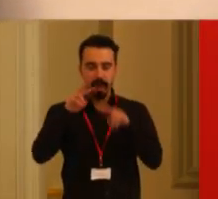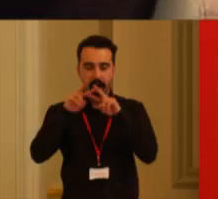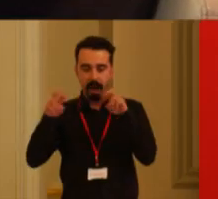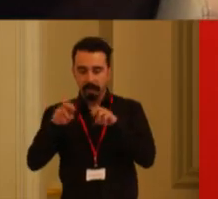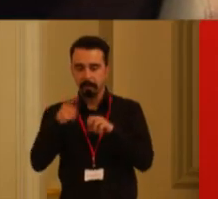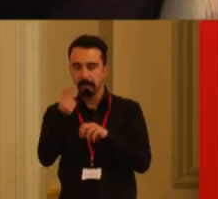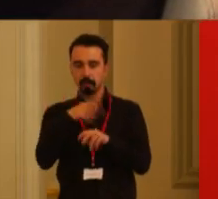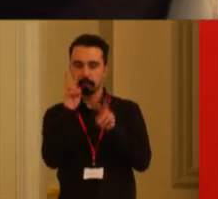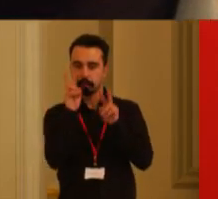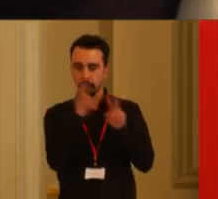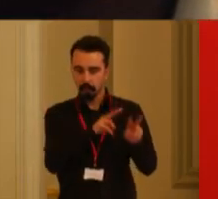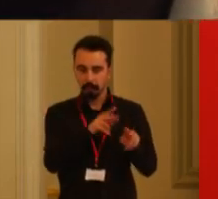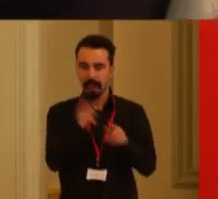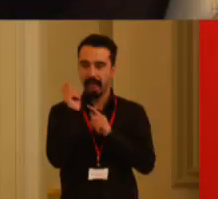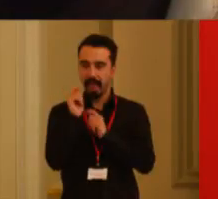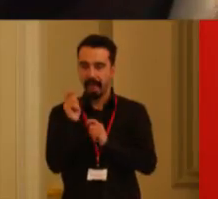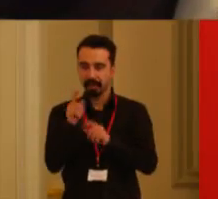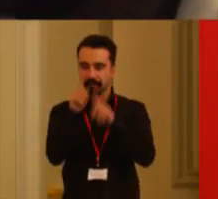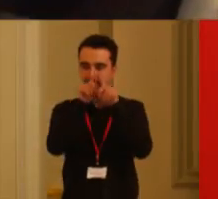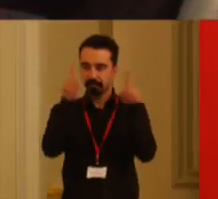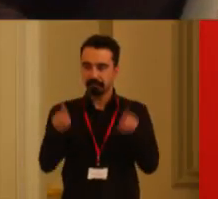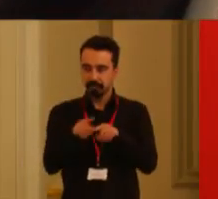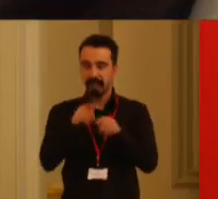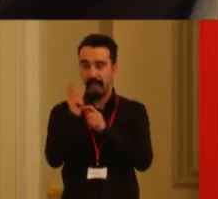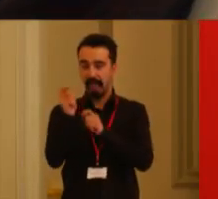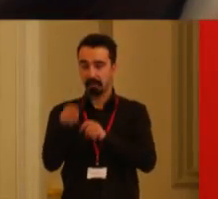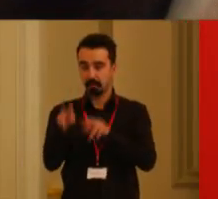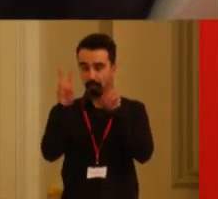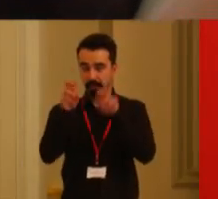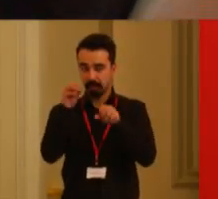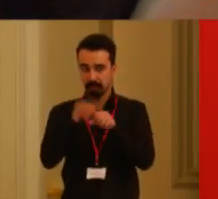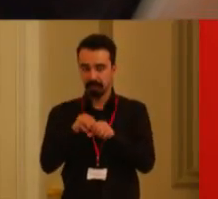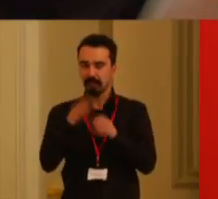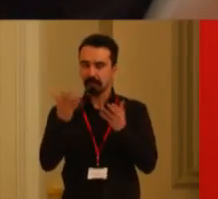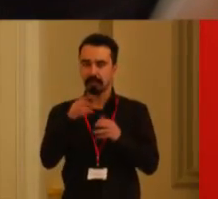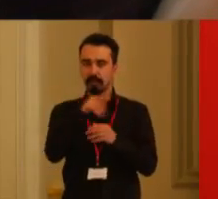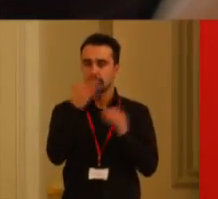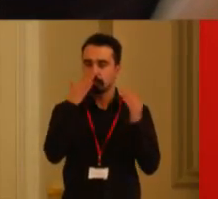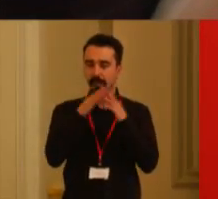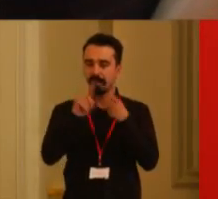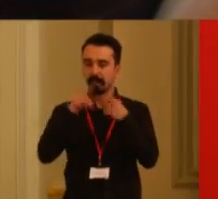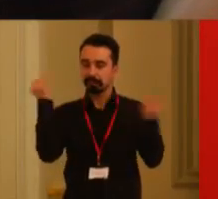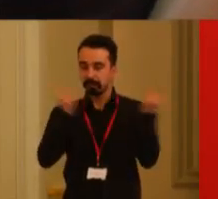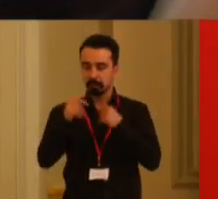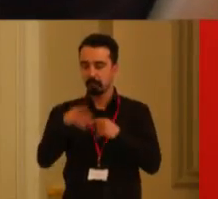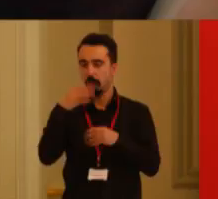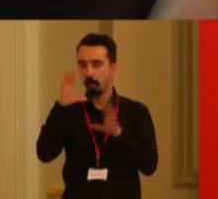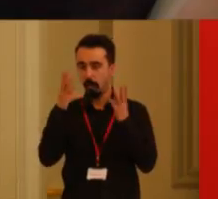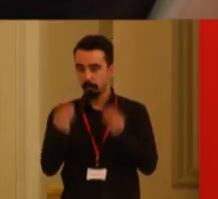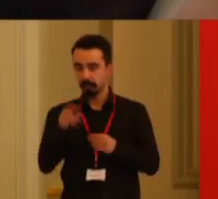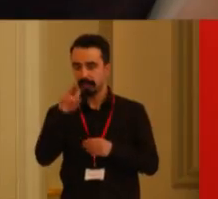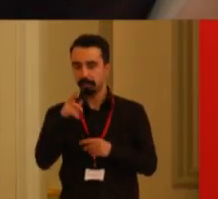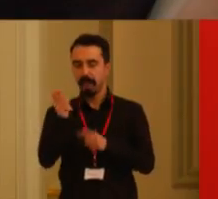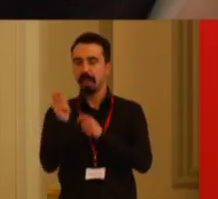me ask you the following. As far as we can see from the research, when we take a look at the educational perspective, we see that just like it